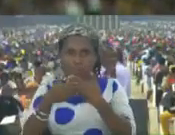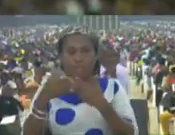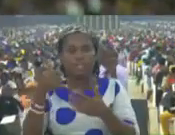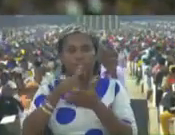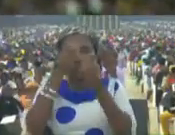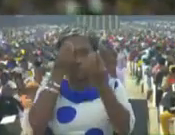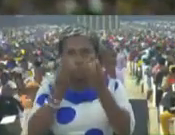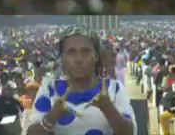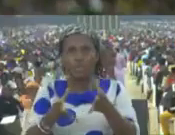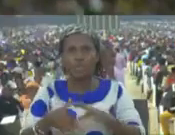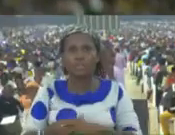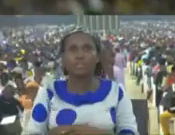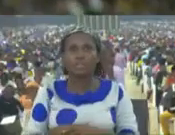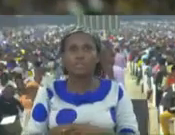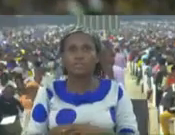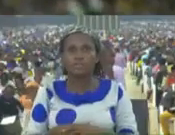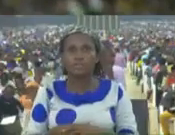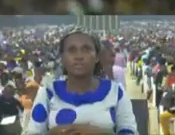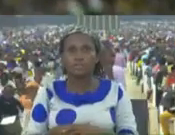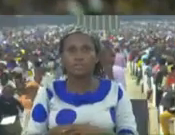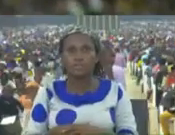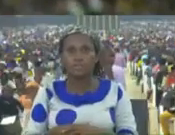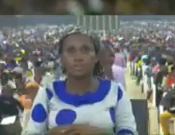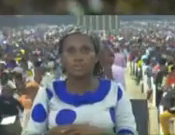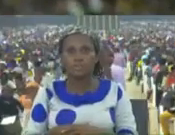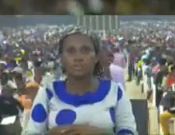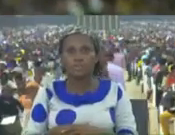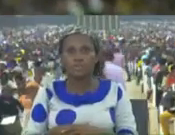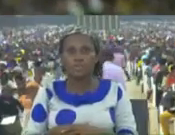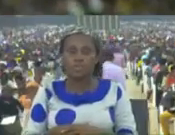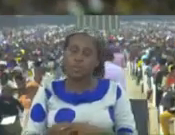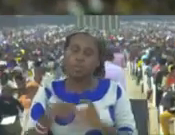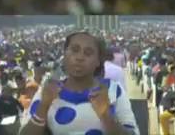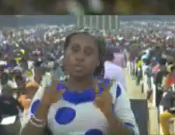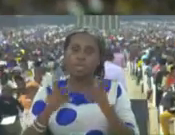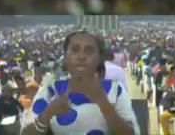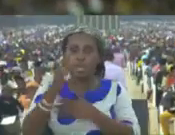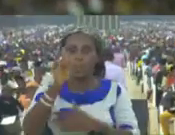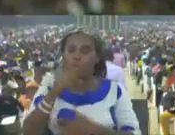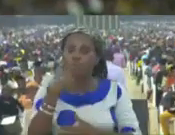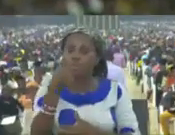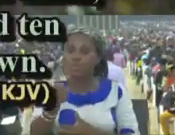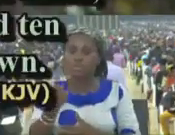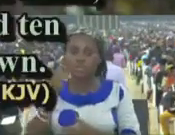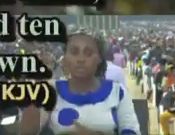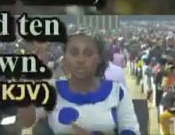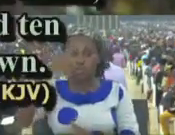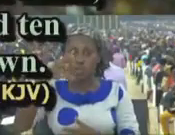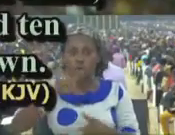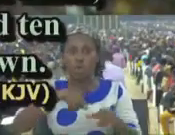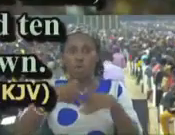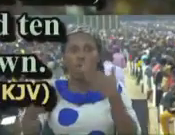The sun has gone down a certain number of degrees. God said, okay, sun, go back.